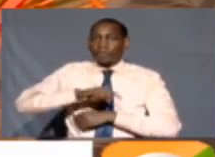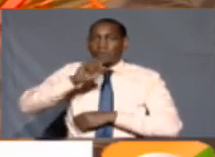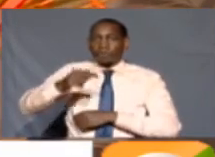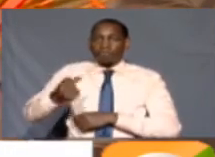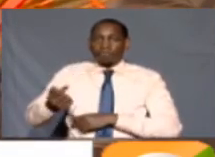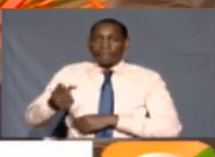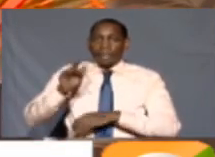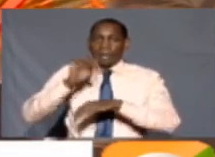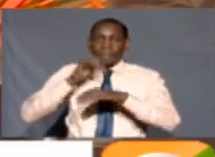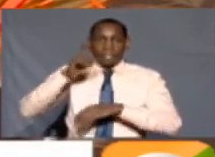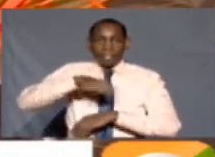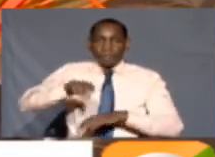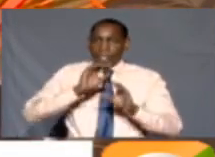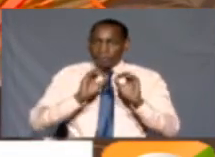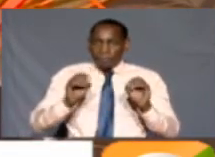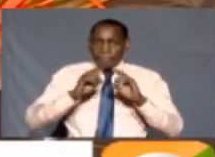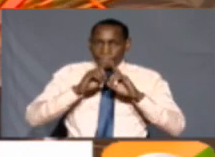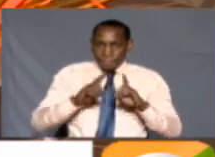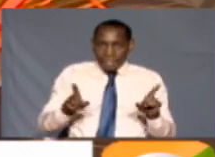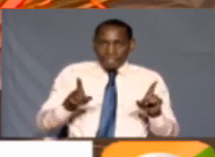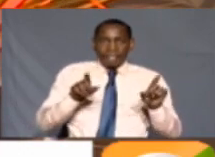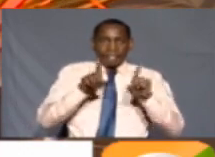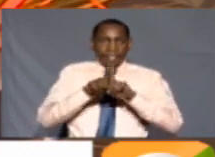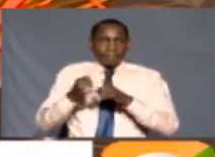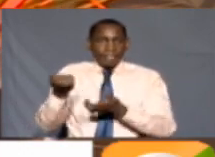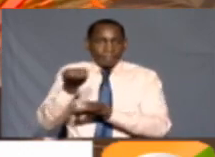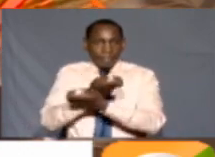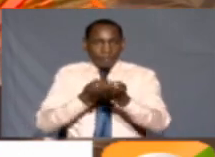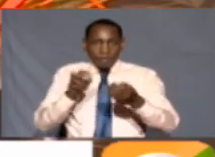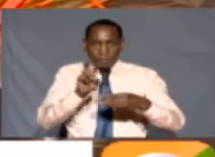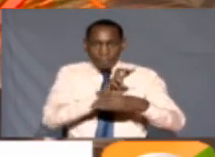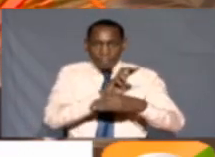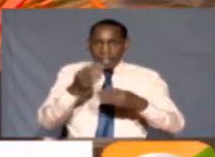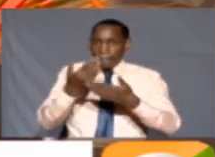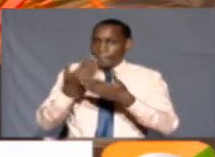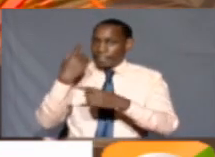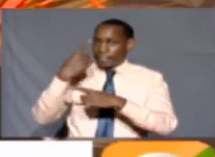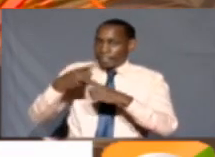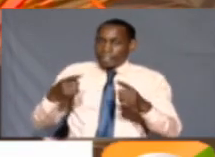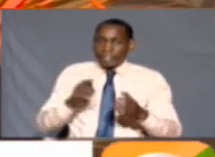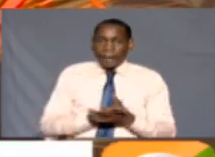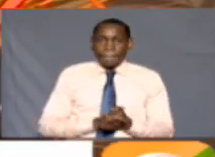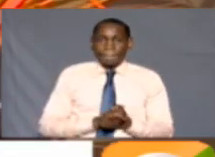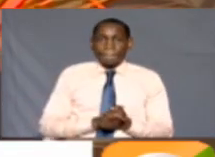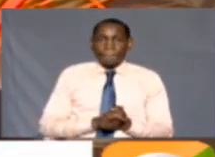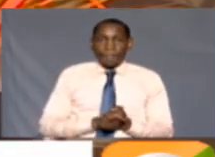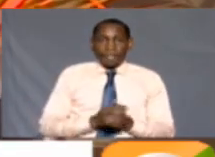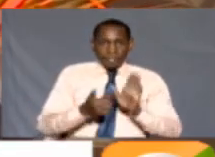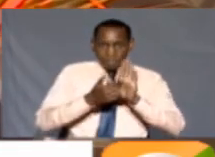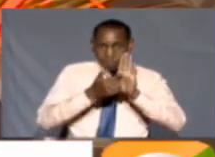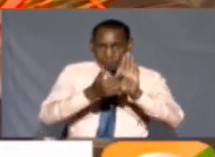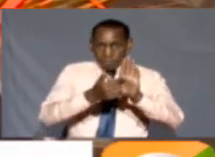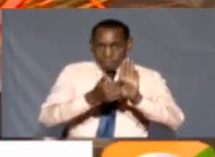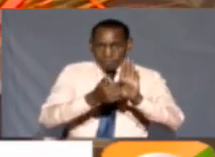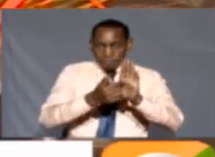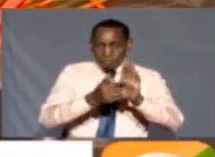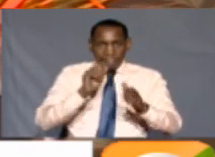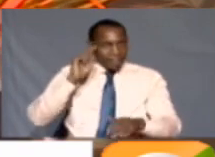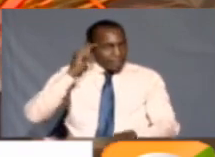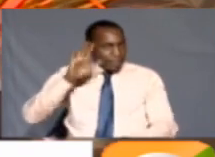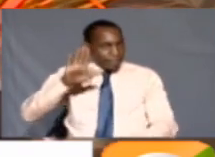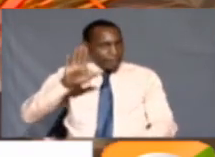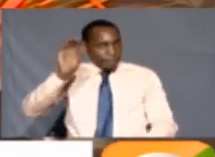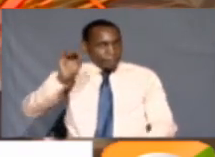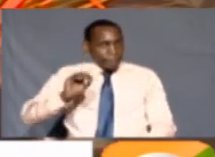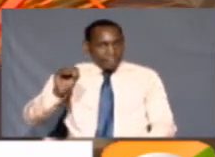way. And I think primarily that is why the economic survey for last year captured as a figure, I think